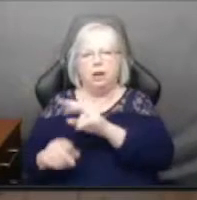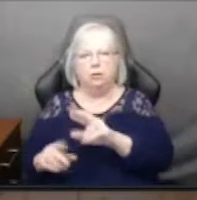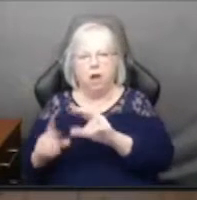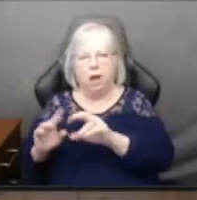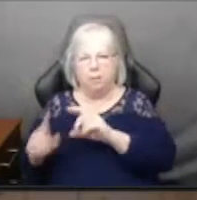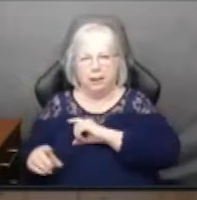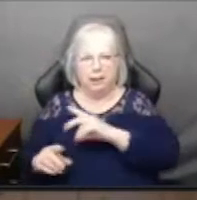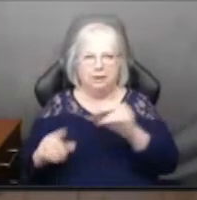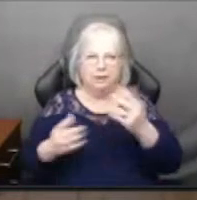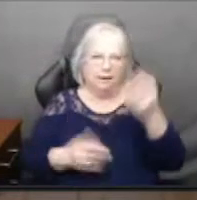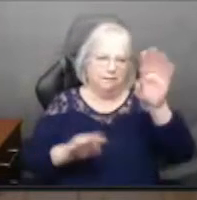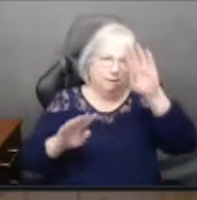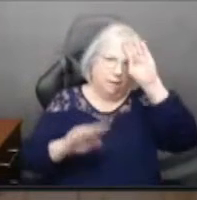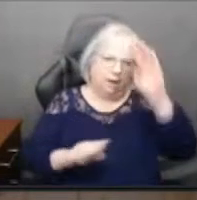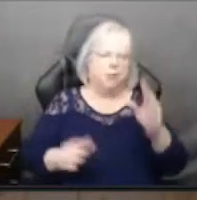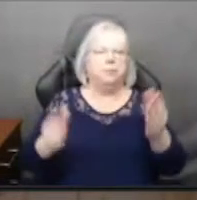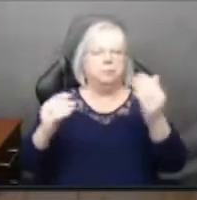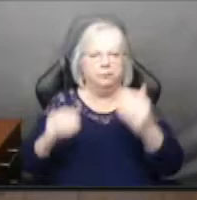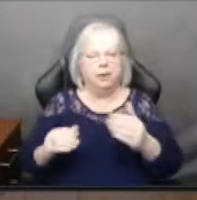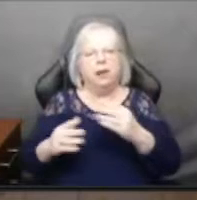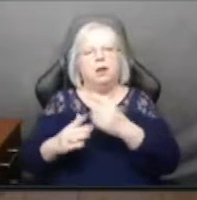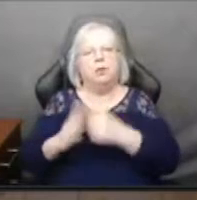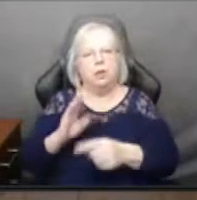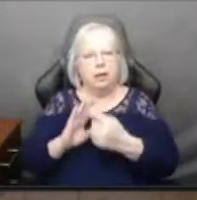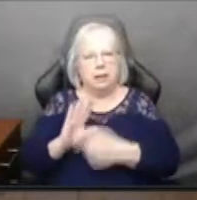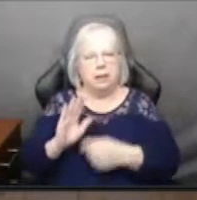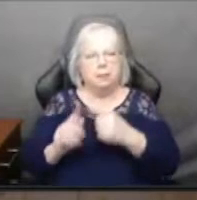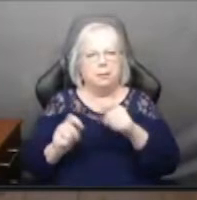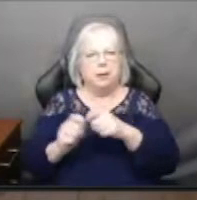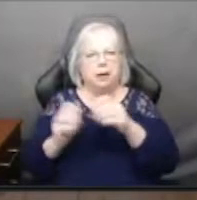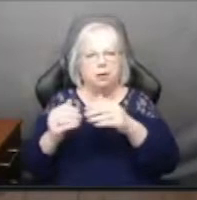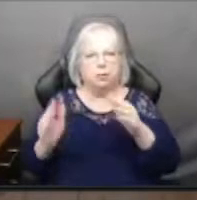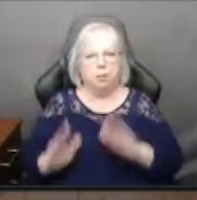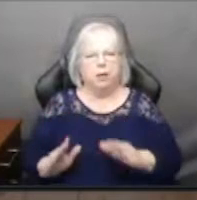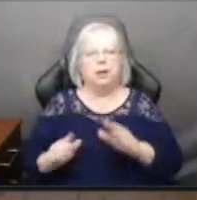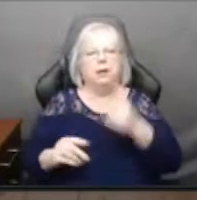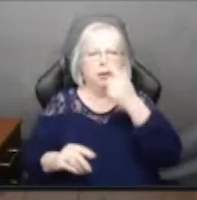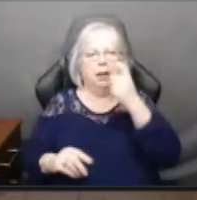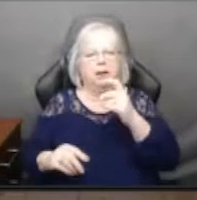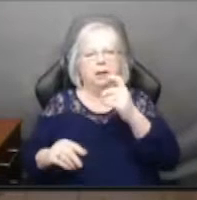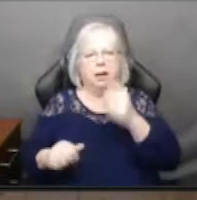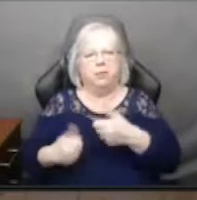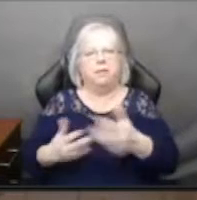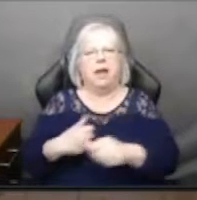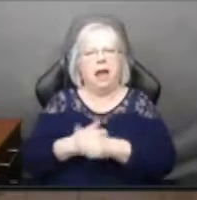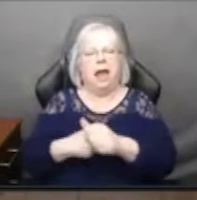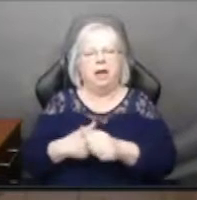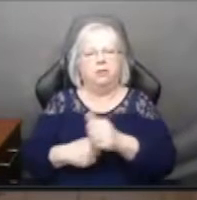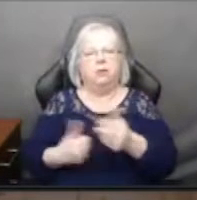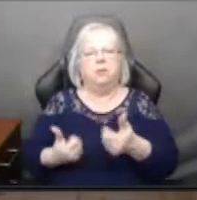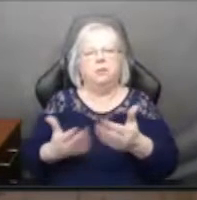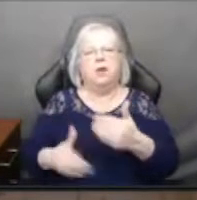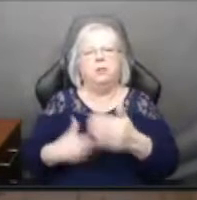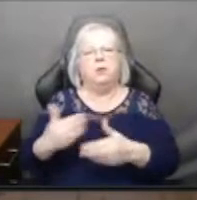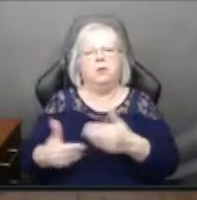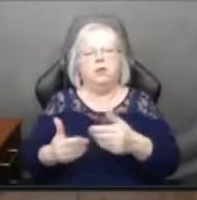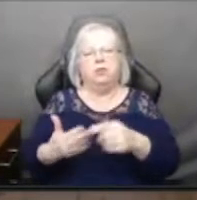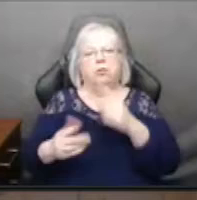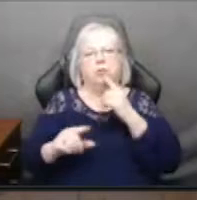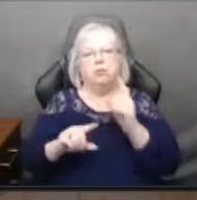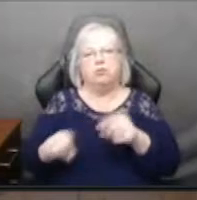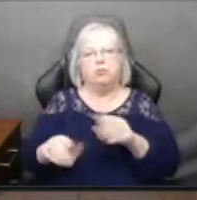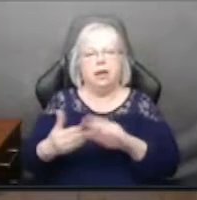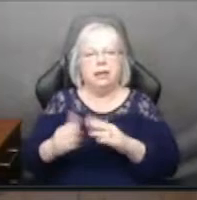certain structures in the city of Little Rock, Arkansas with structural fire and health hazards, to provide for summary abatement procedures, to direct city staff to take